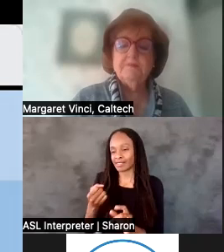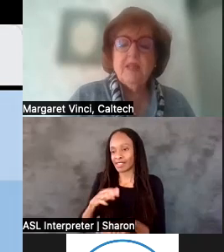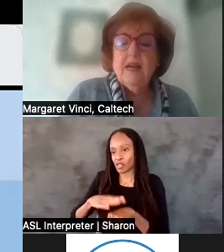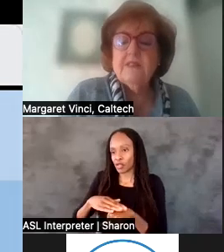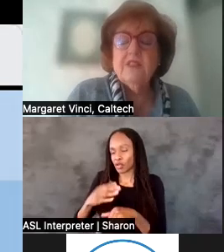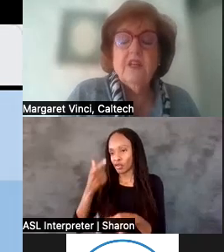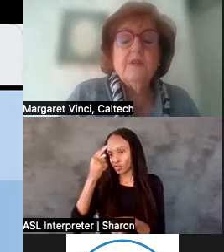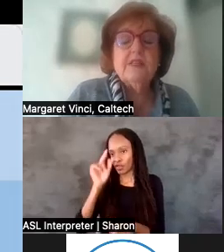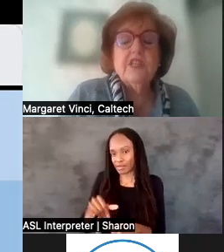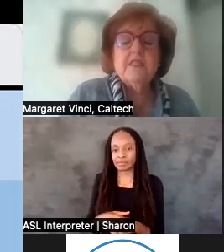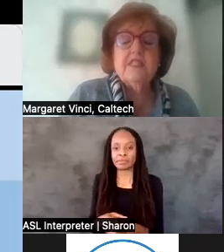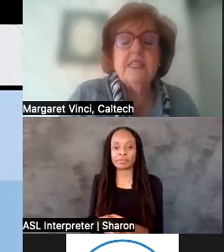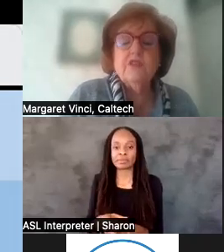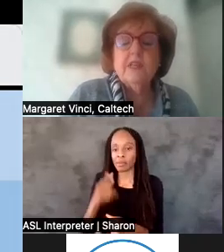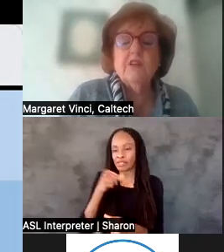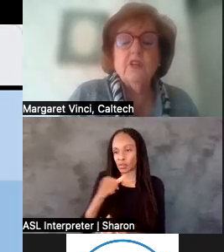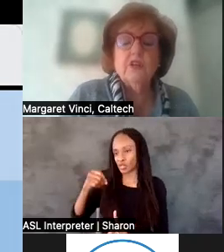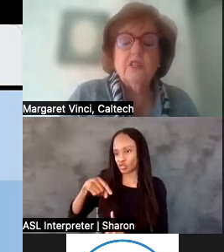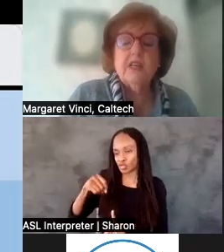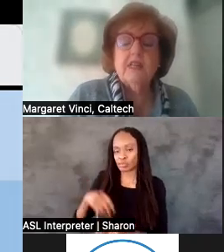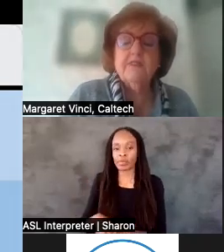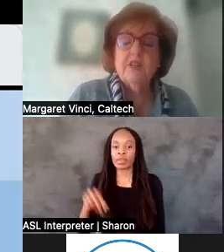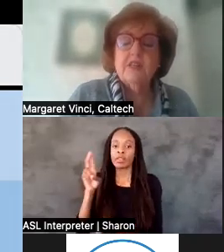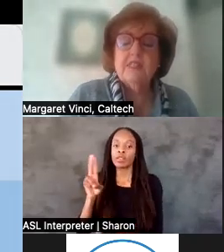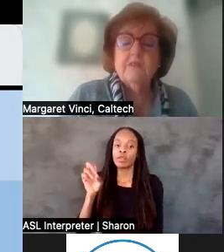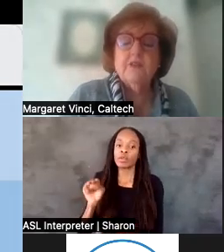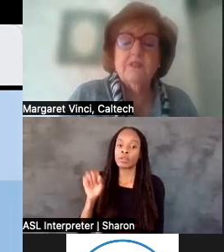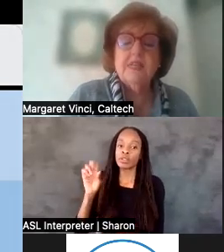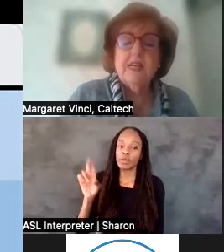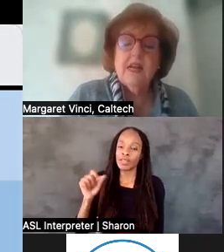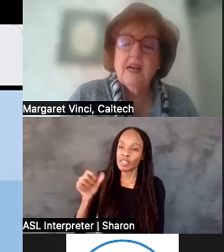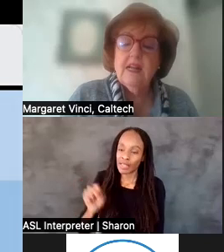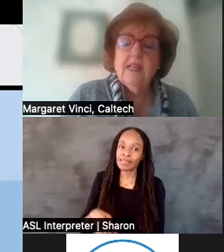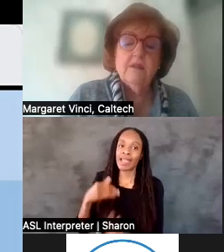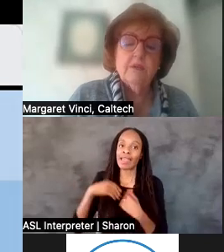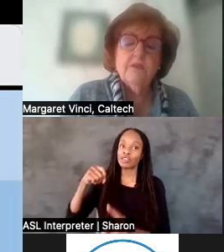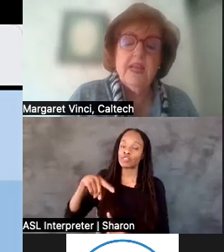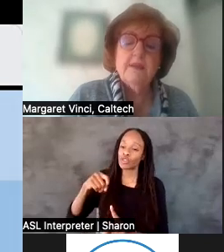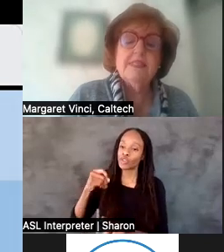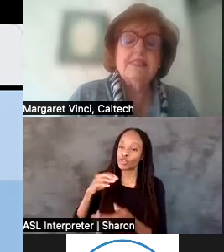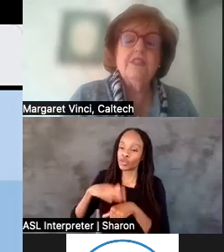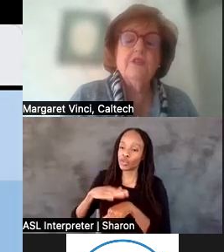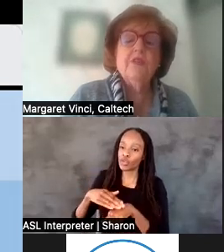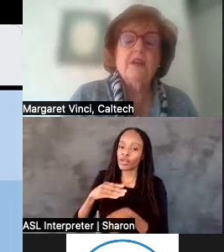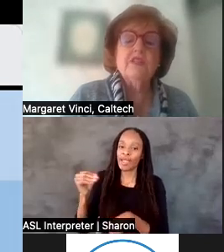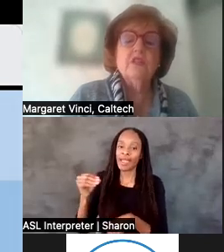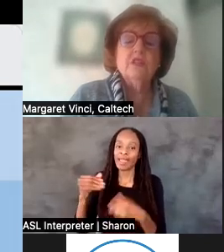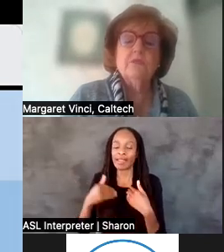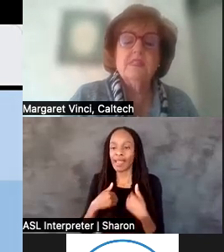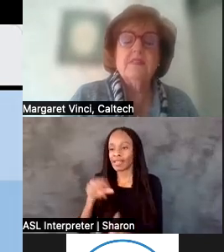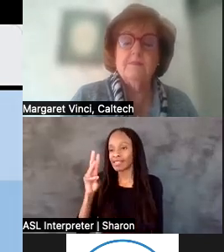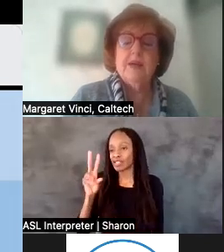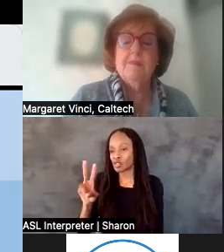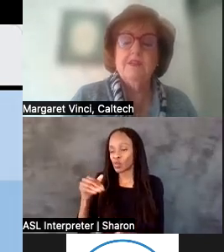threshold. USGS did trigger an alert delivered on cell phones and approved apps. 62,000